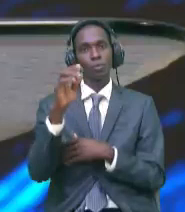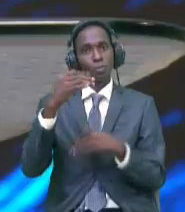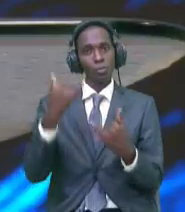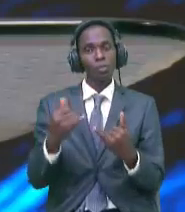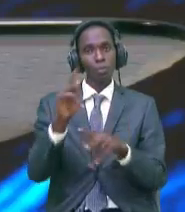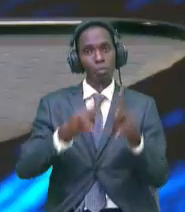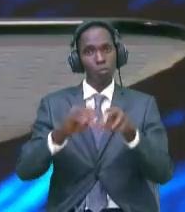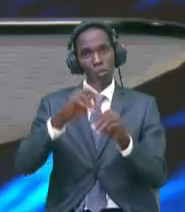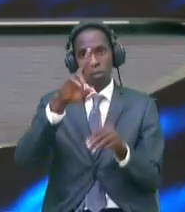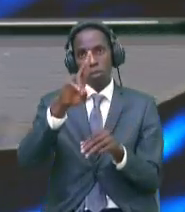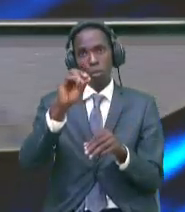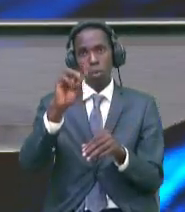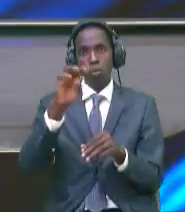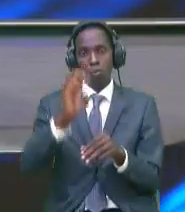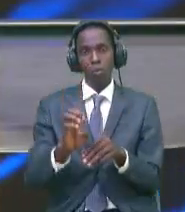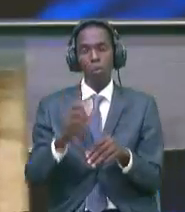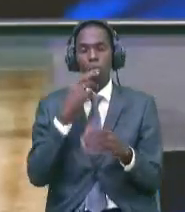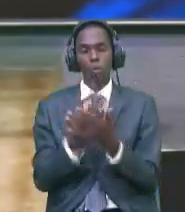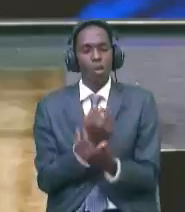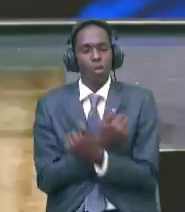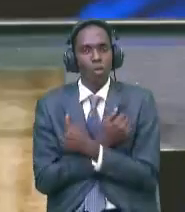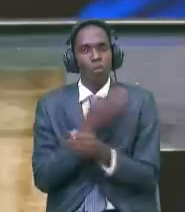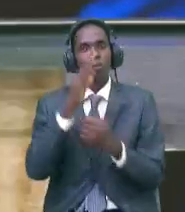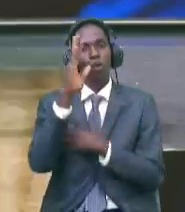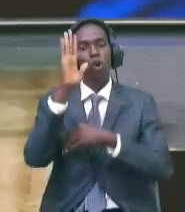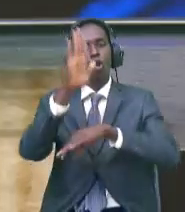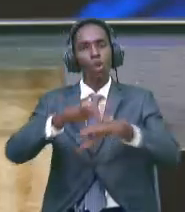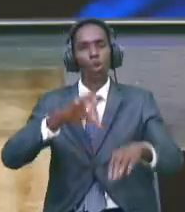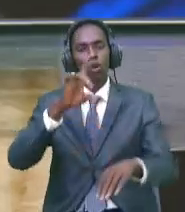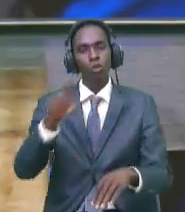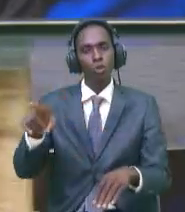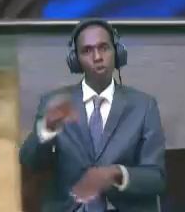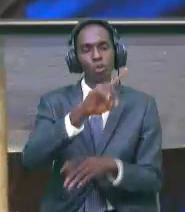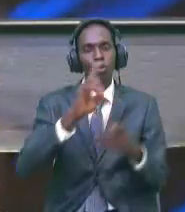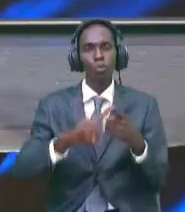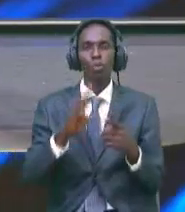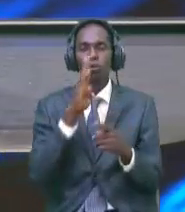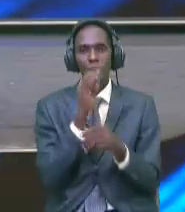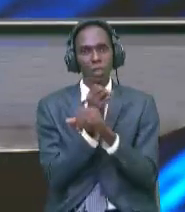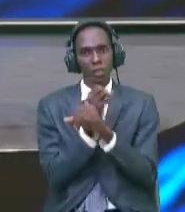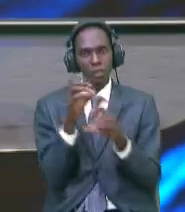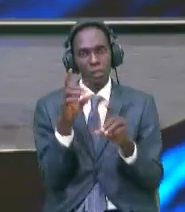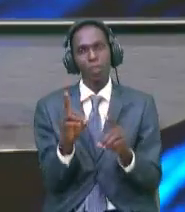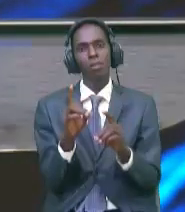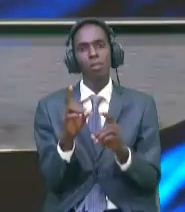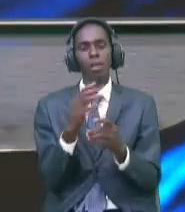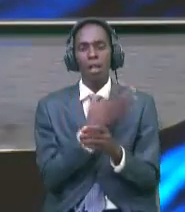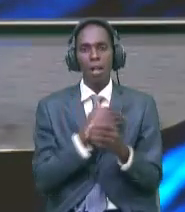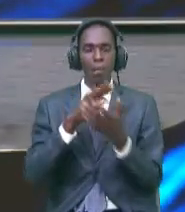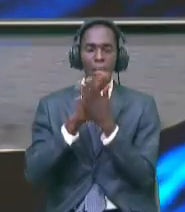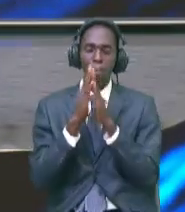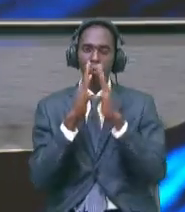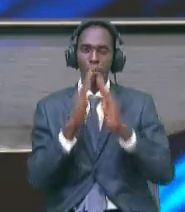beloved of God, called to be saints, grace to you and peace from God